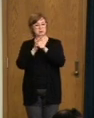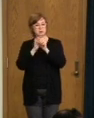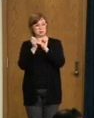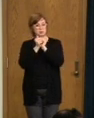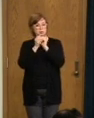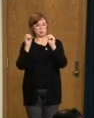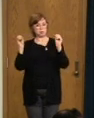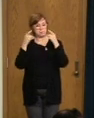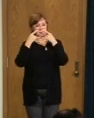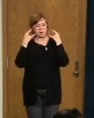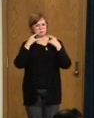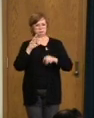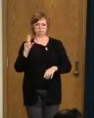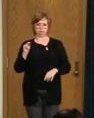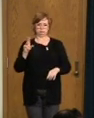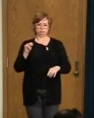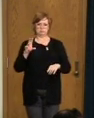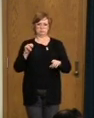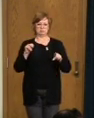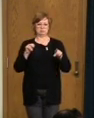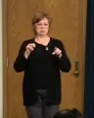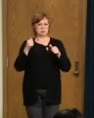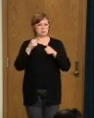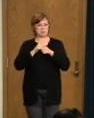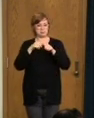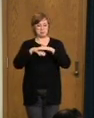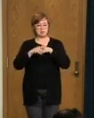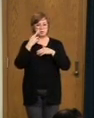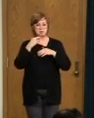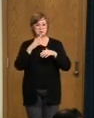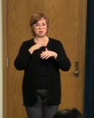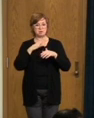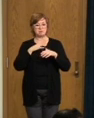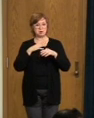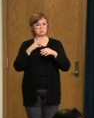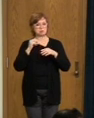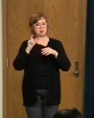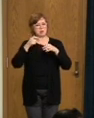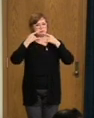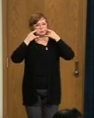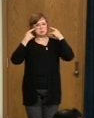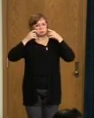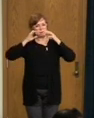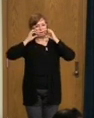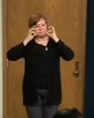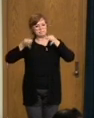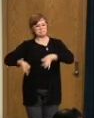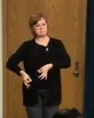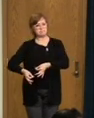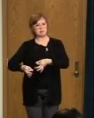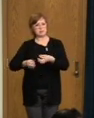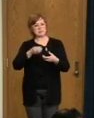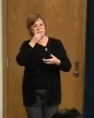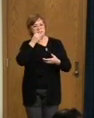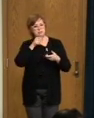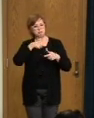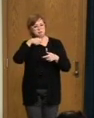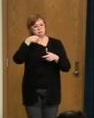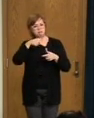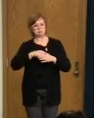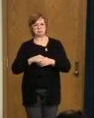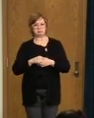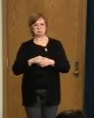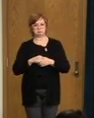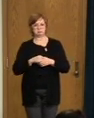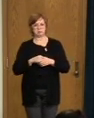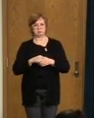go in with a mask on, you have to eat with your mask off. In other jurisdictions, where restaurants are open, you